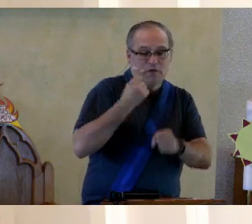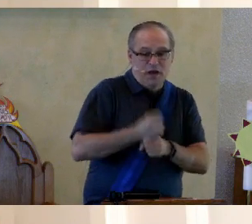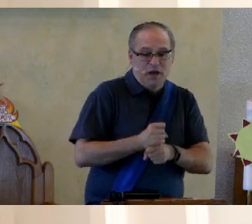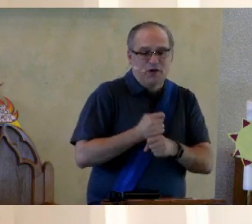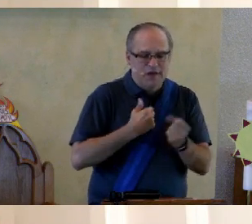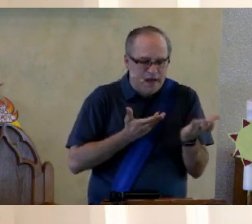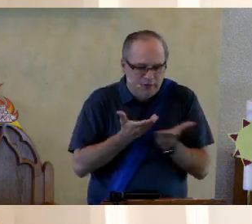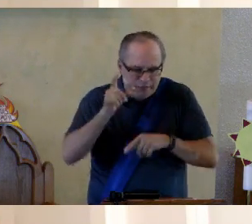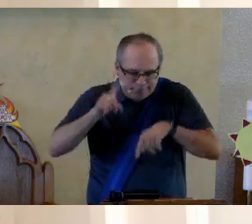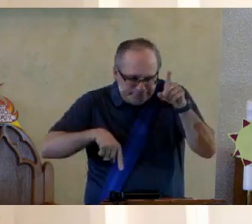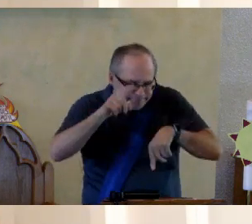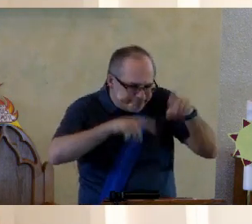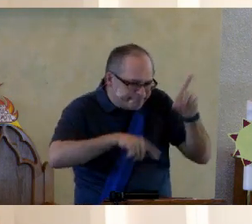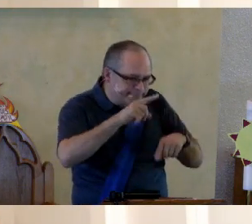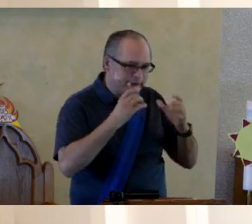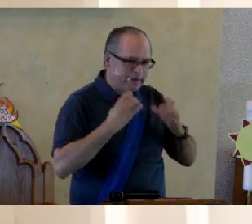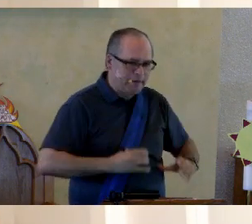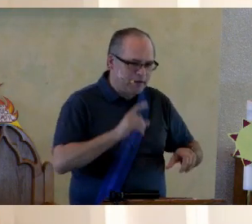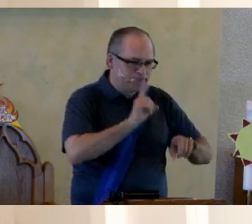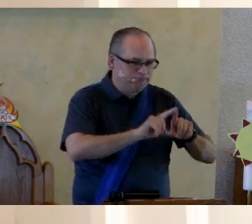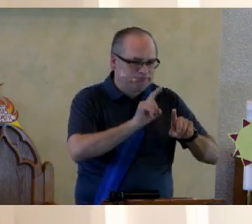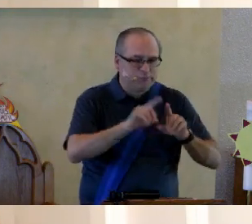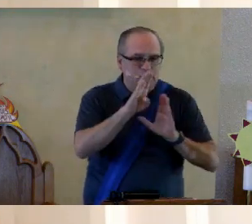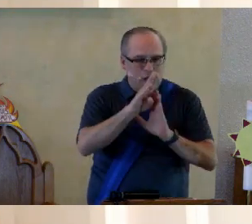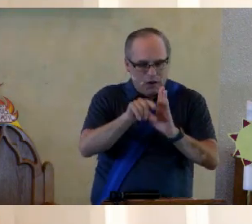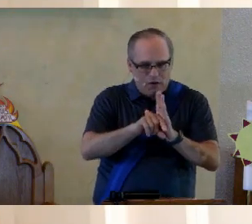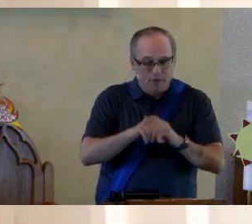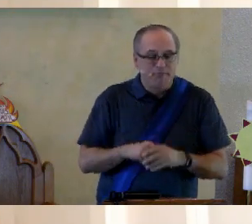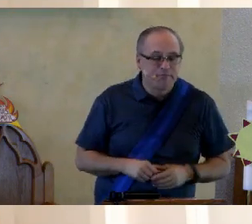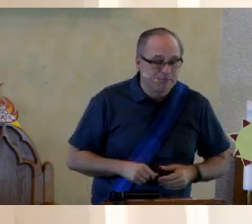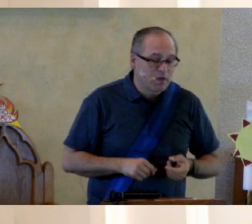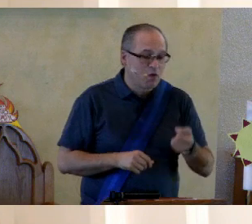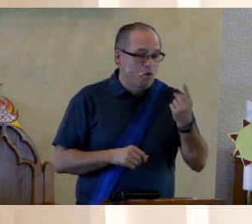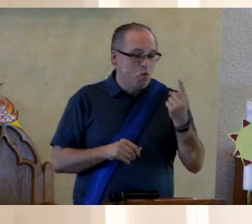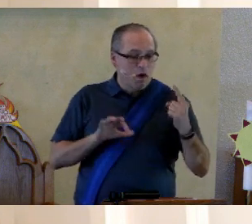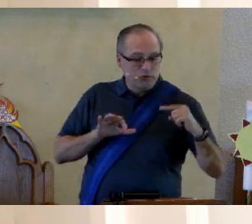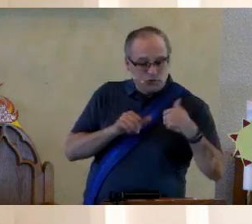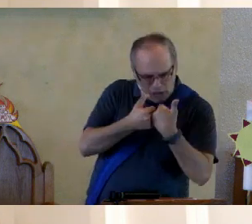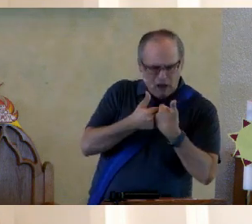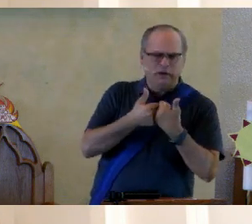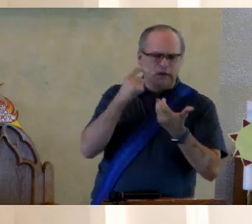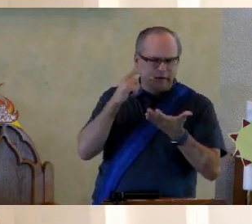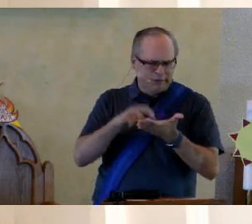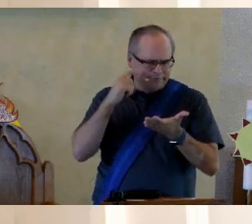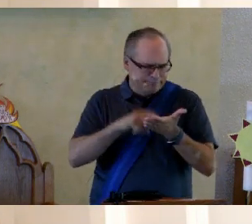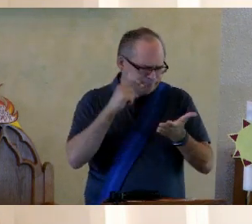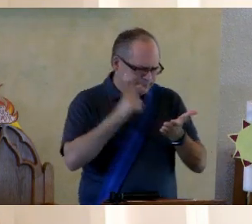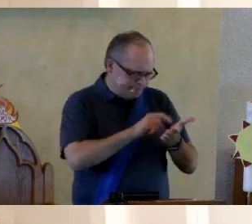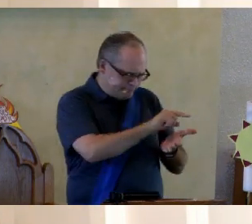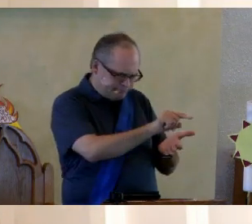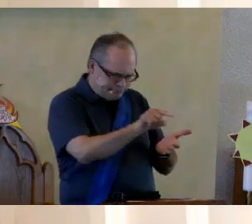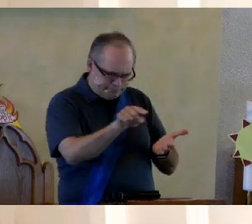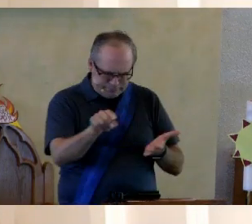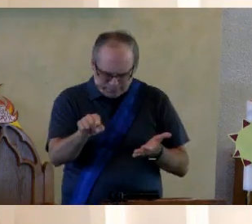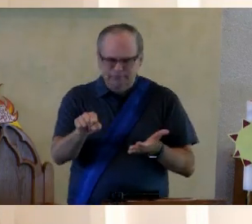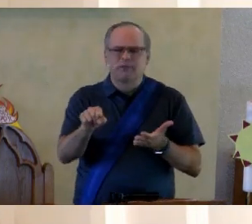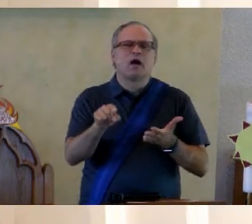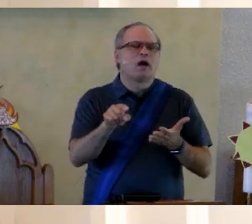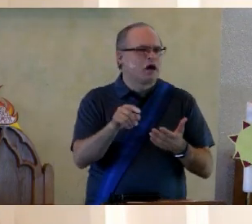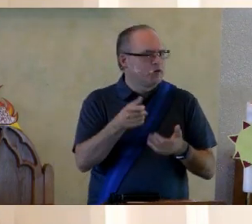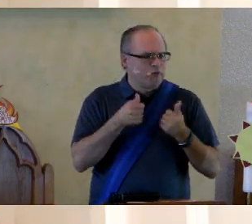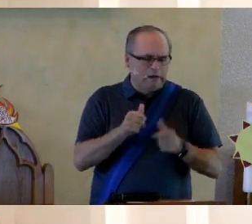all walks of life. But one challenge that seems to plague them all, regardless of their social location, is maintaining healthy